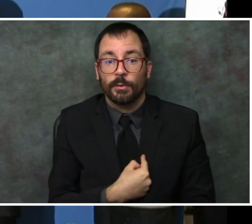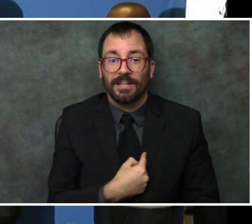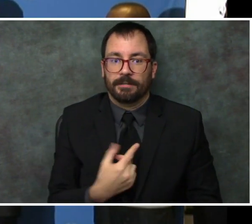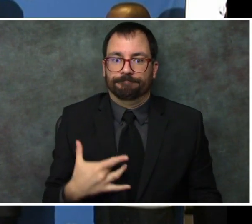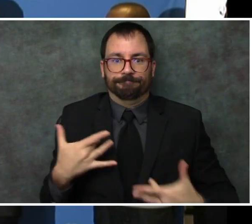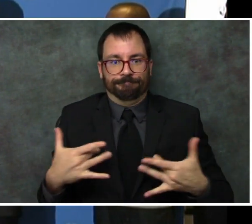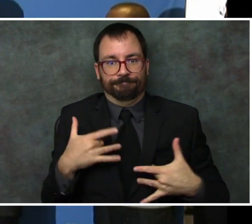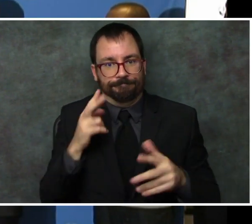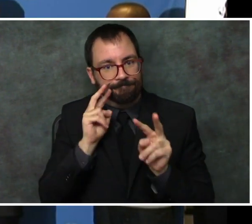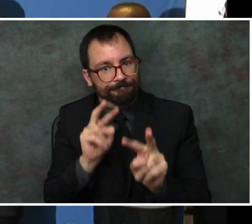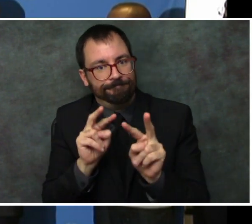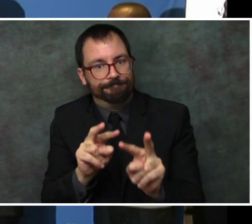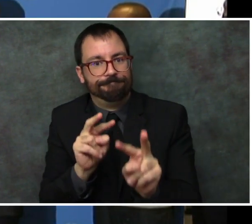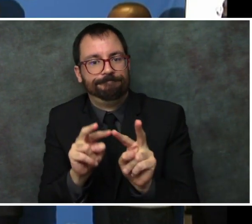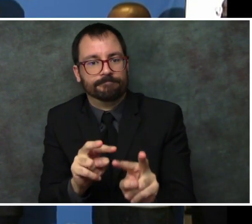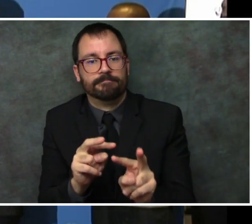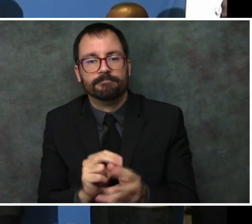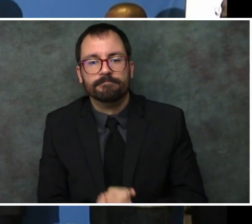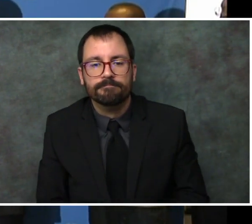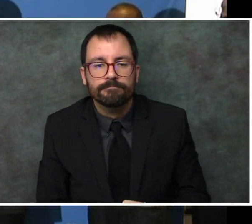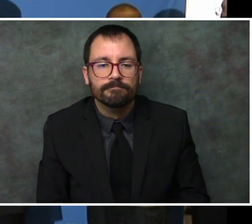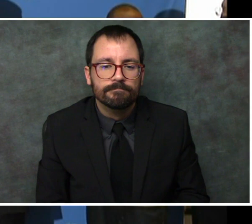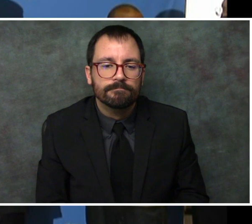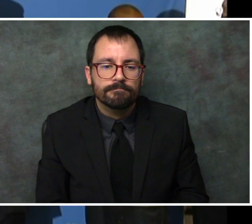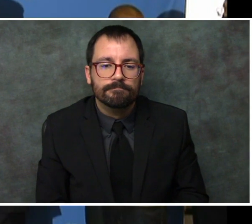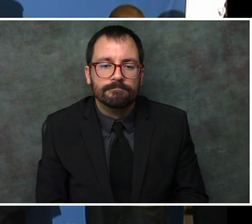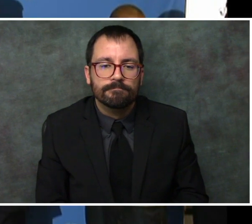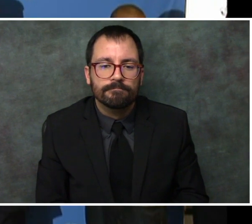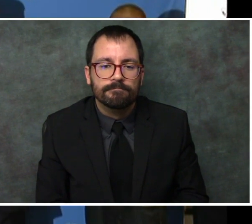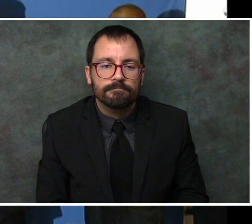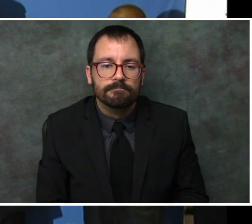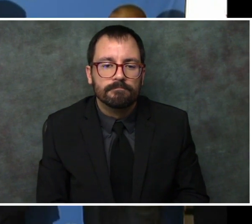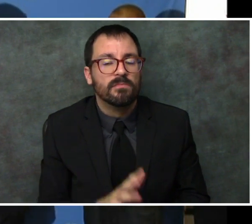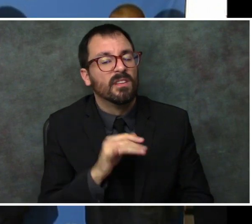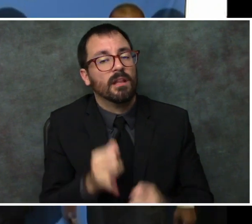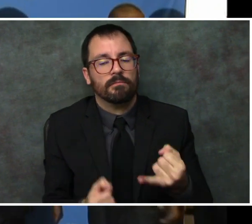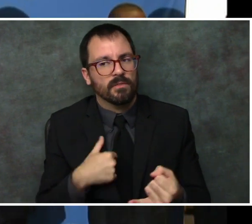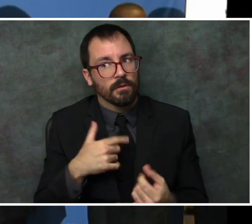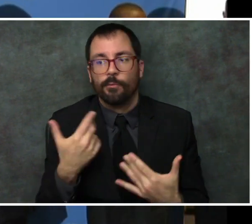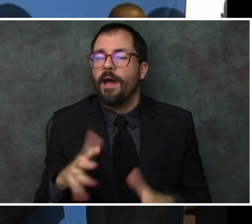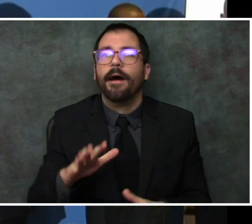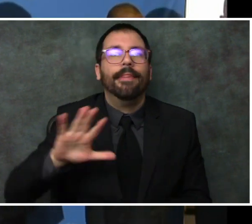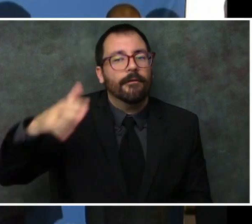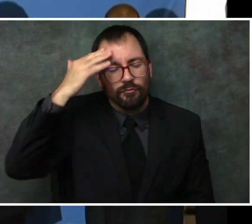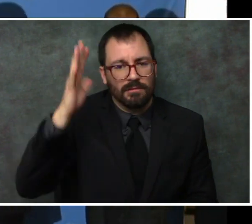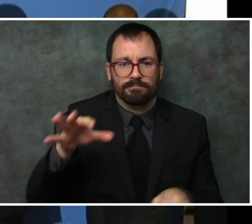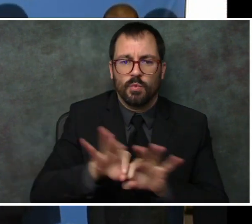would be remiss if I did not acknowledge Rep. Tyler for being here with us today. We know that